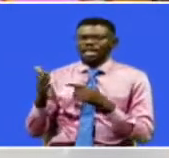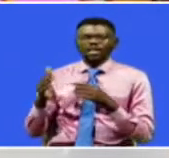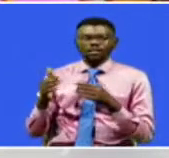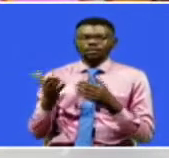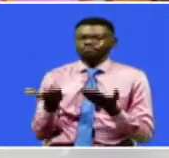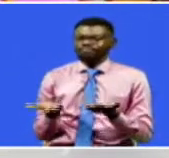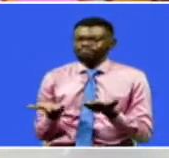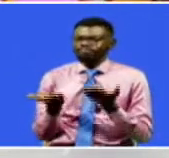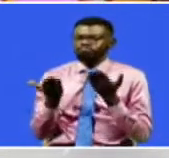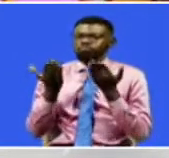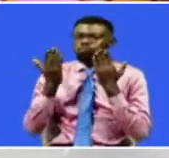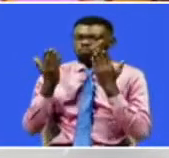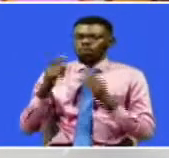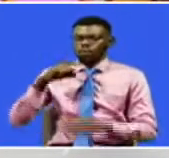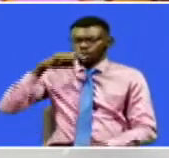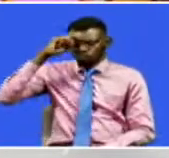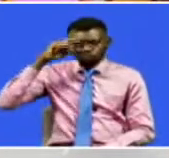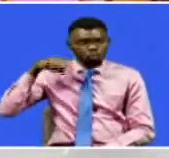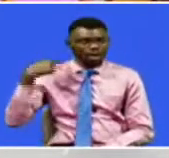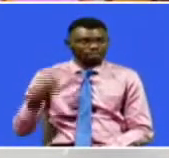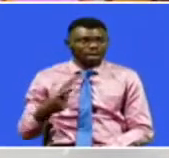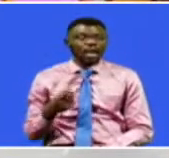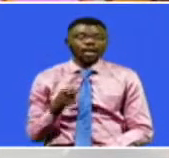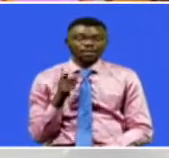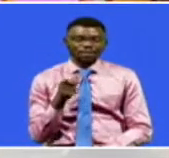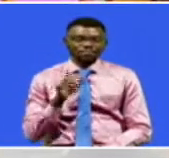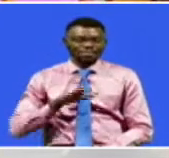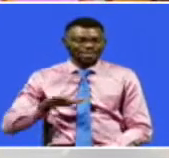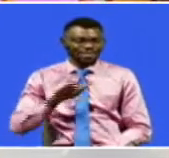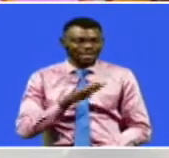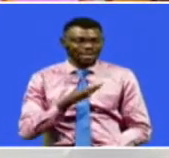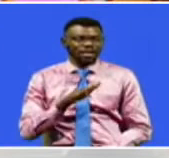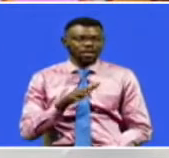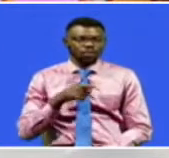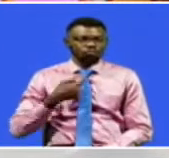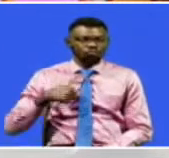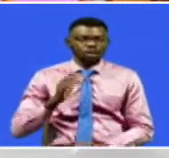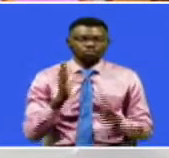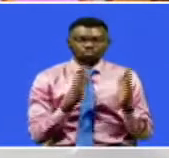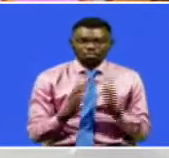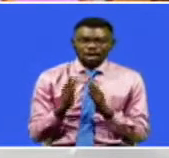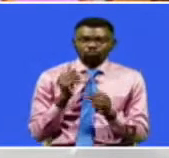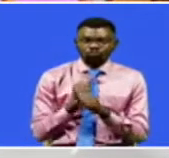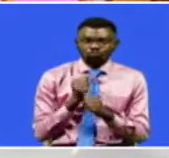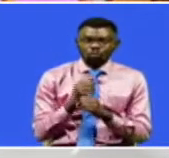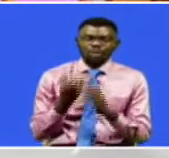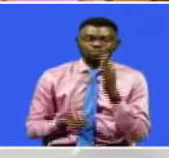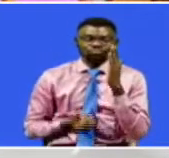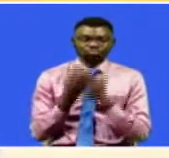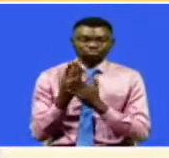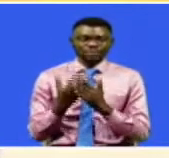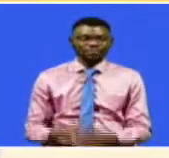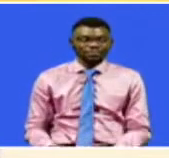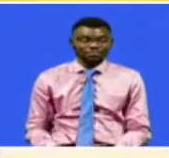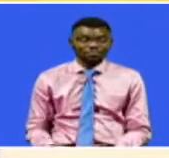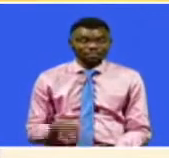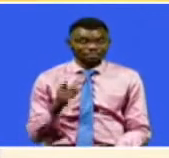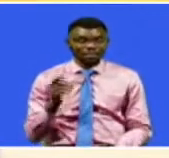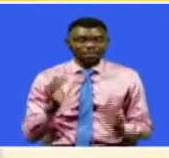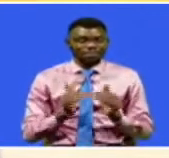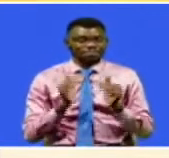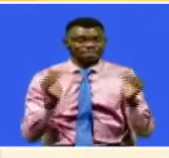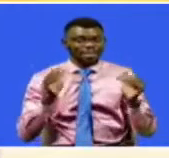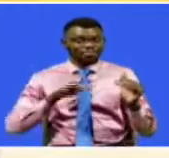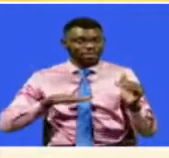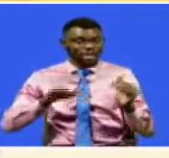up our jua kali sector. That's the area where we intend to create jobs, and that's a very big space,